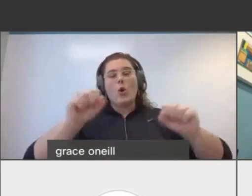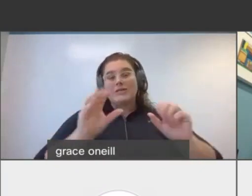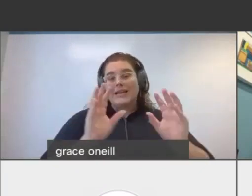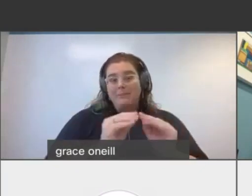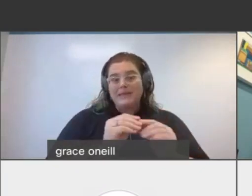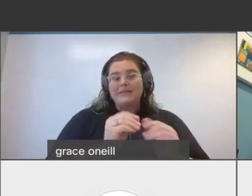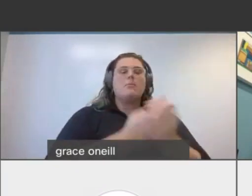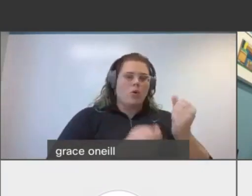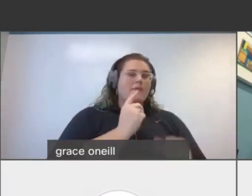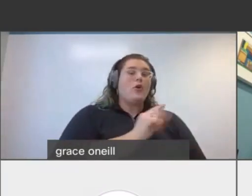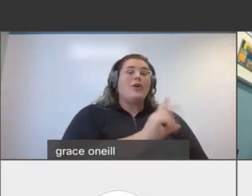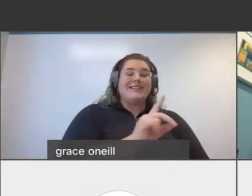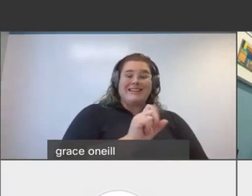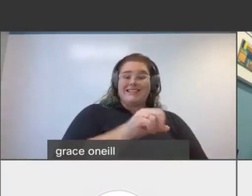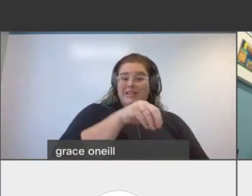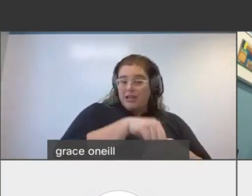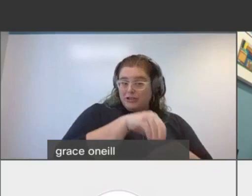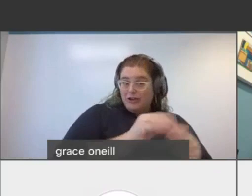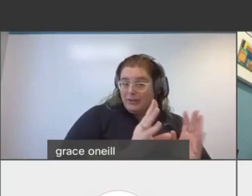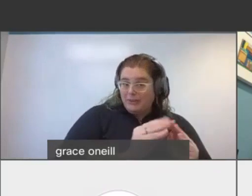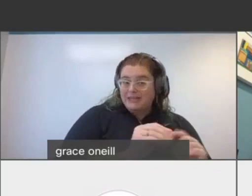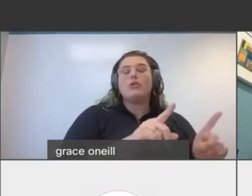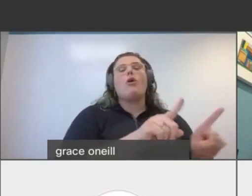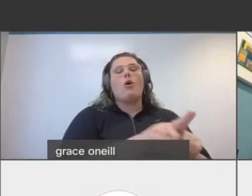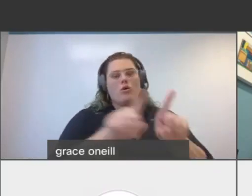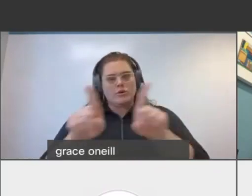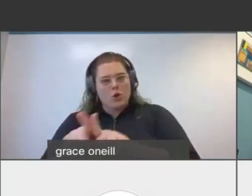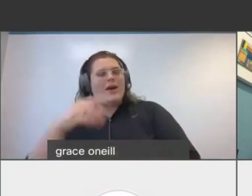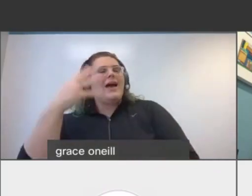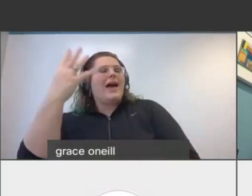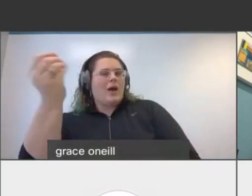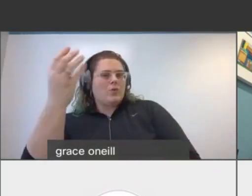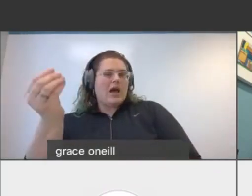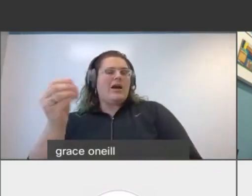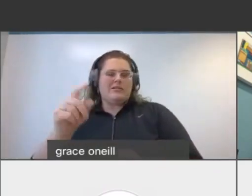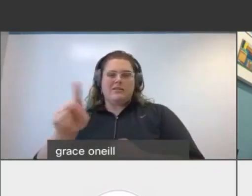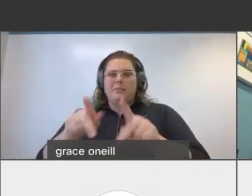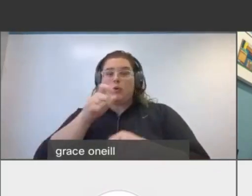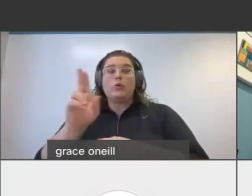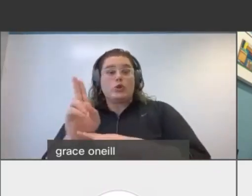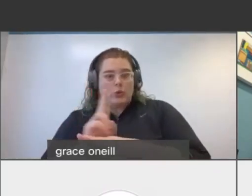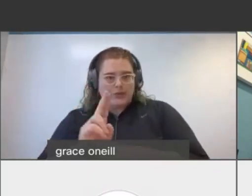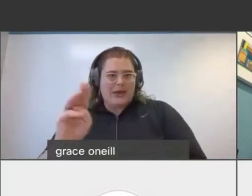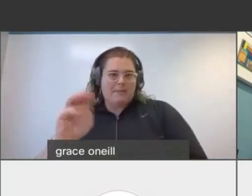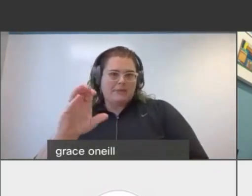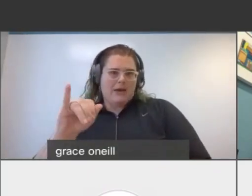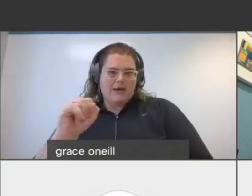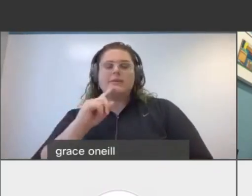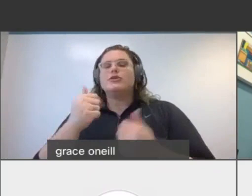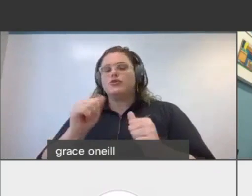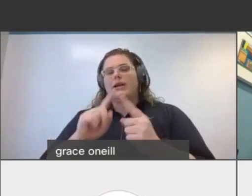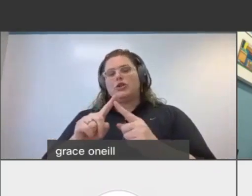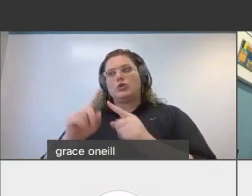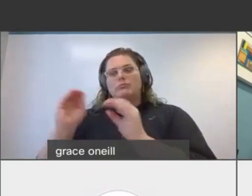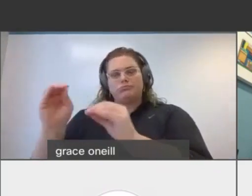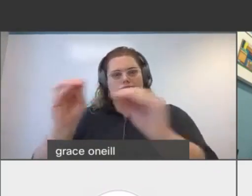to DDS as well as with our external stakeholders who work in MCIS to further the discussions